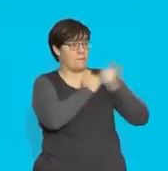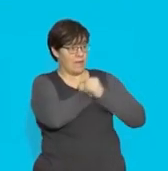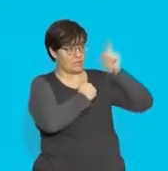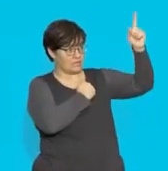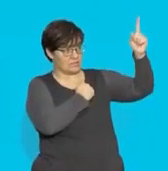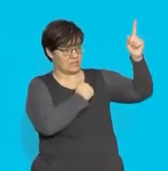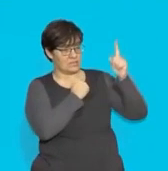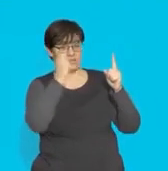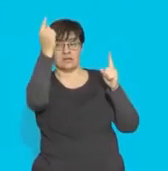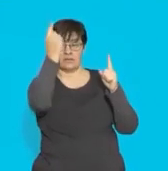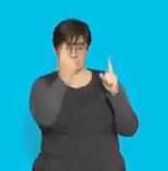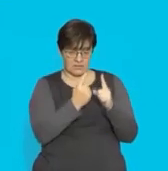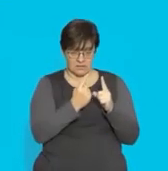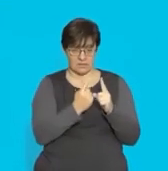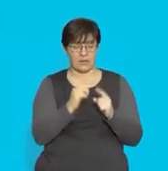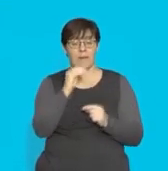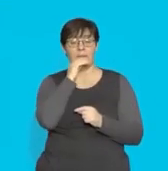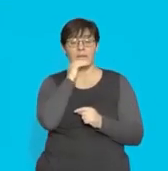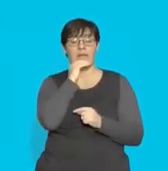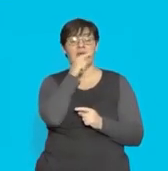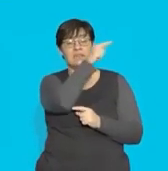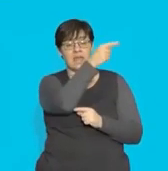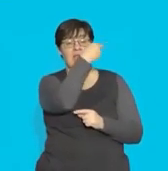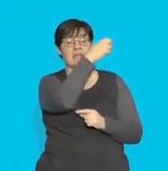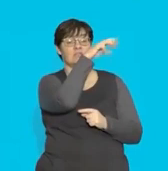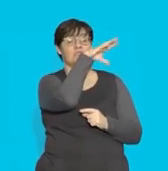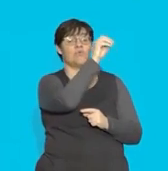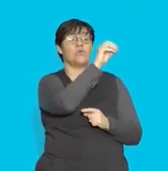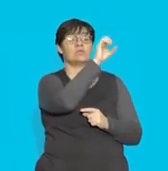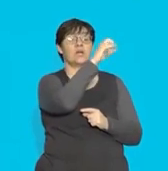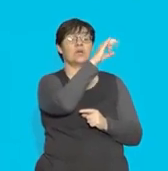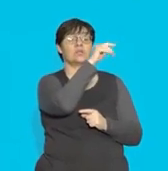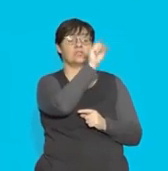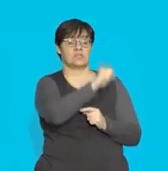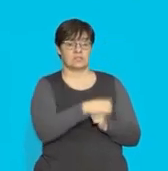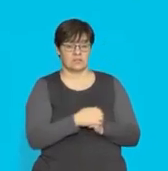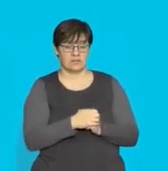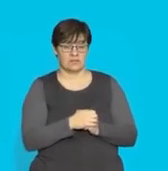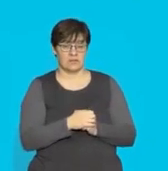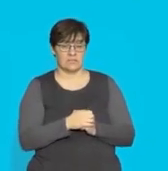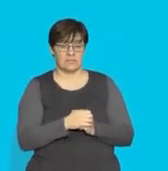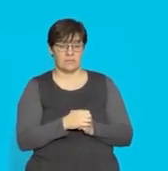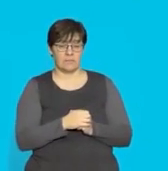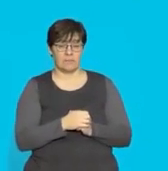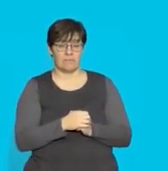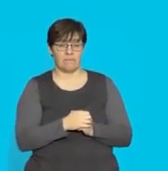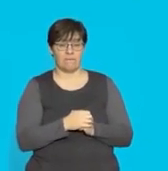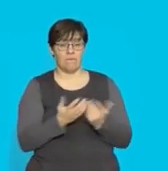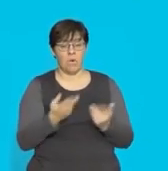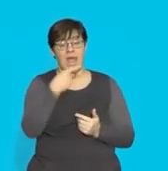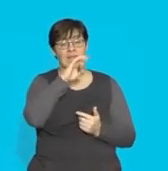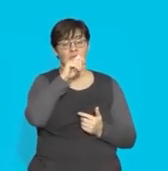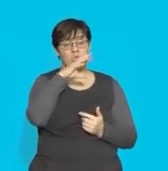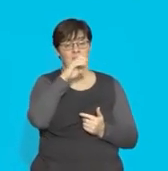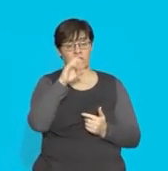got it from their parents, making their parents at least heterozygous. They could be homozygous, recessive, they